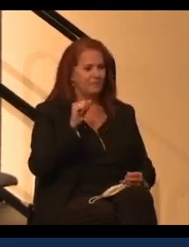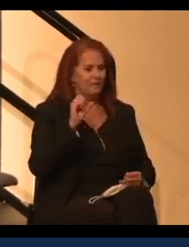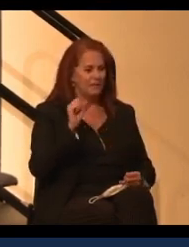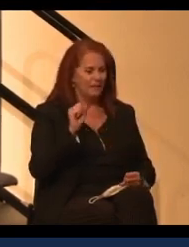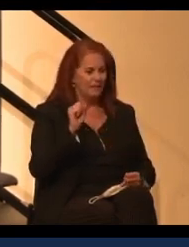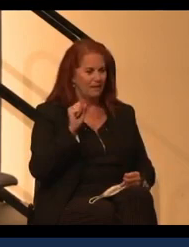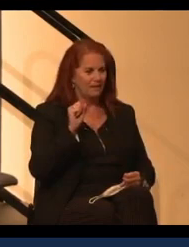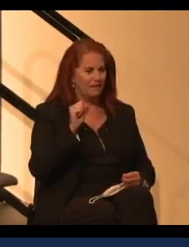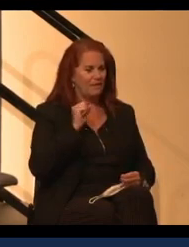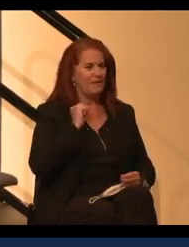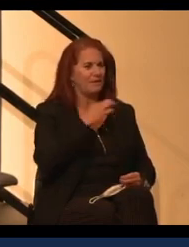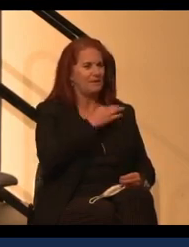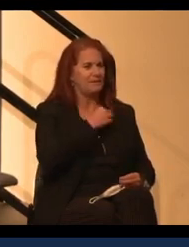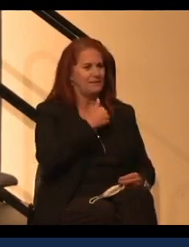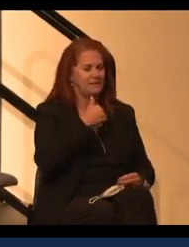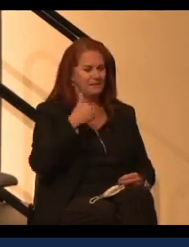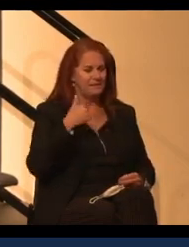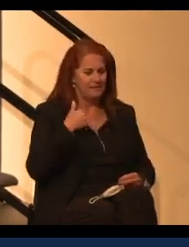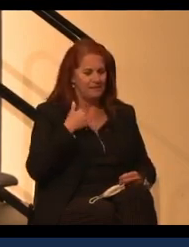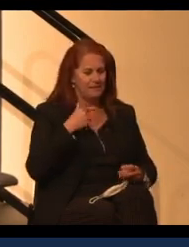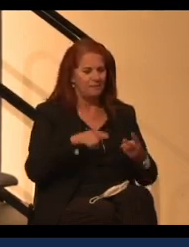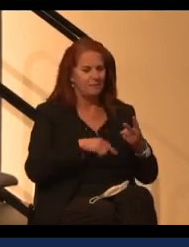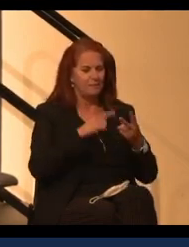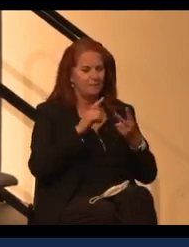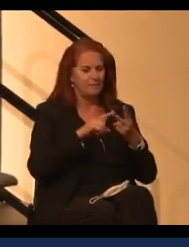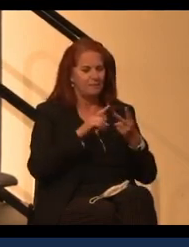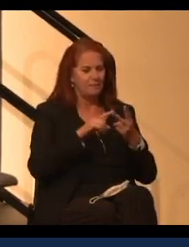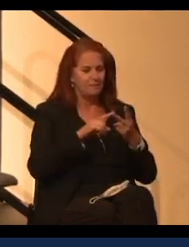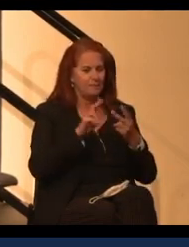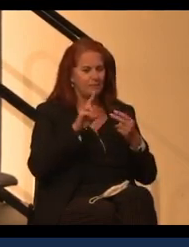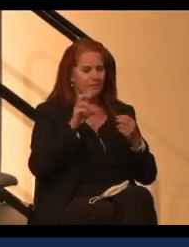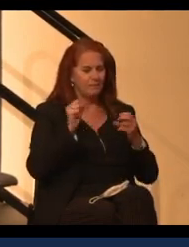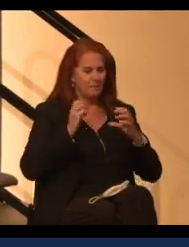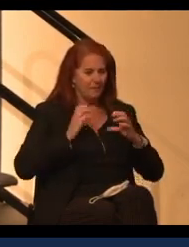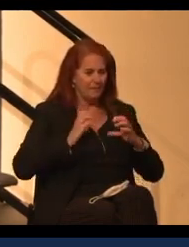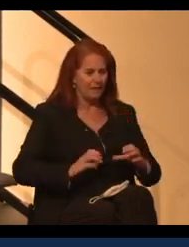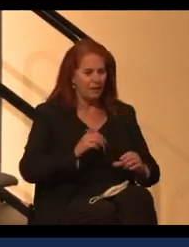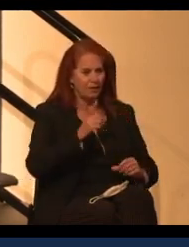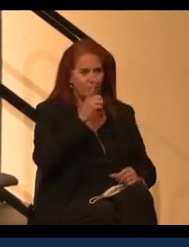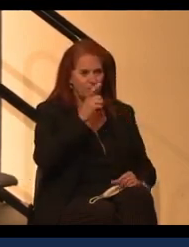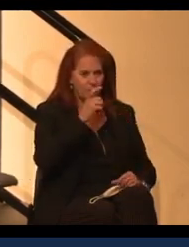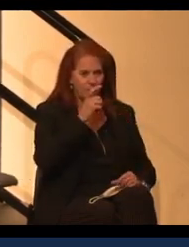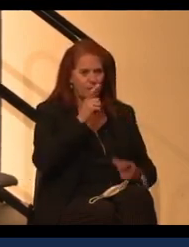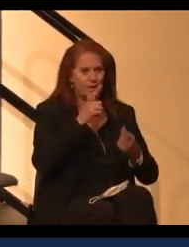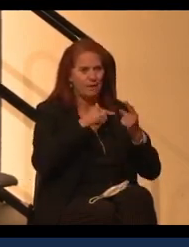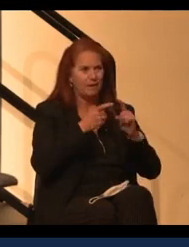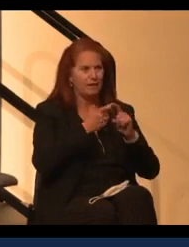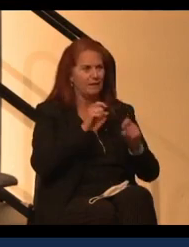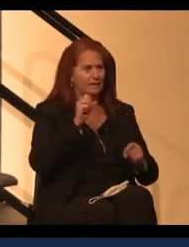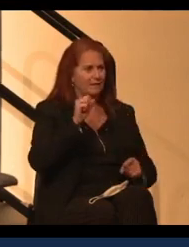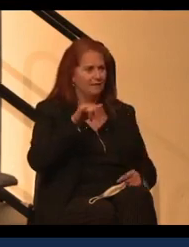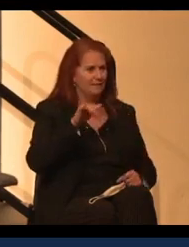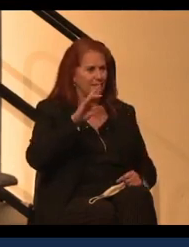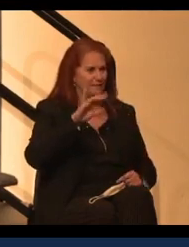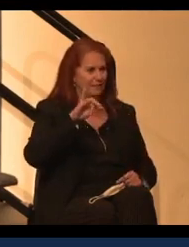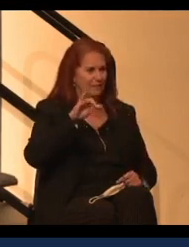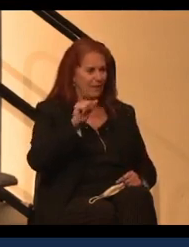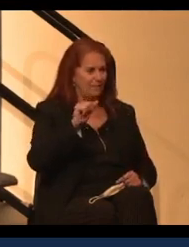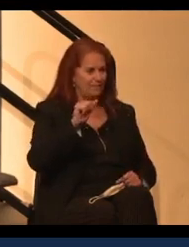staff member, as a U.S. citizen who comes from Syria